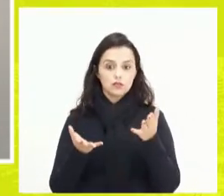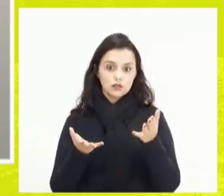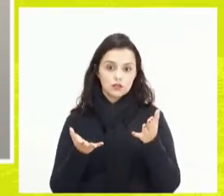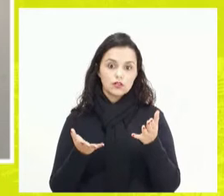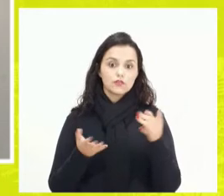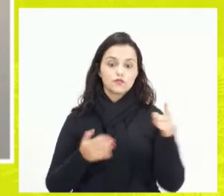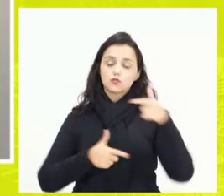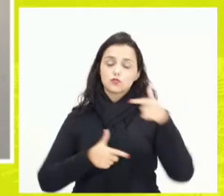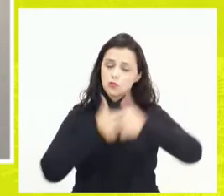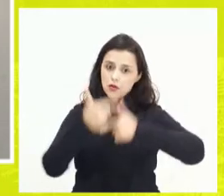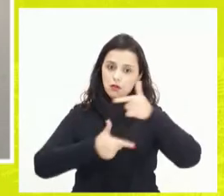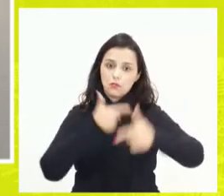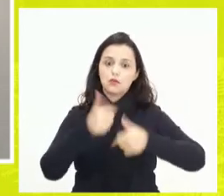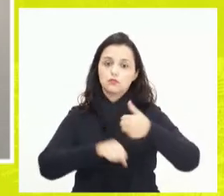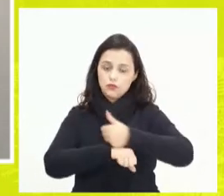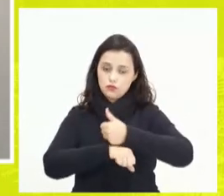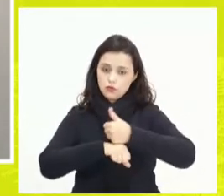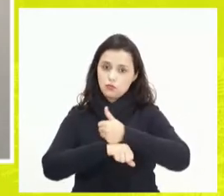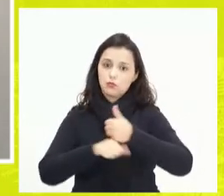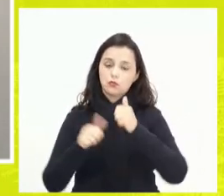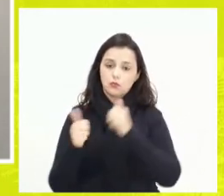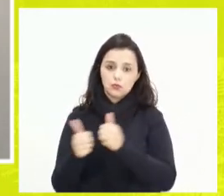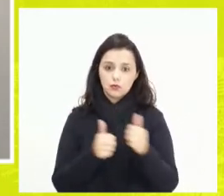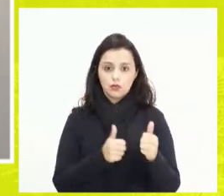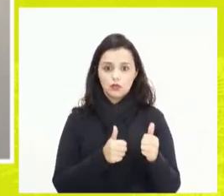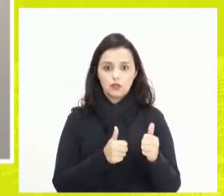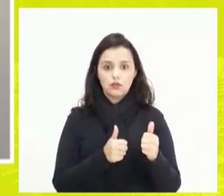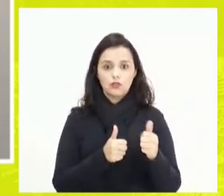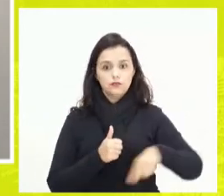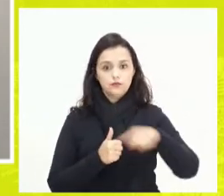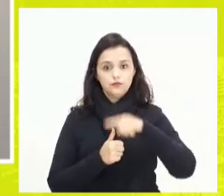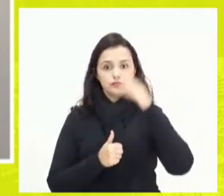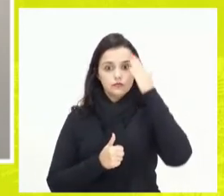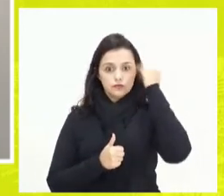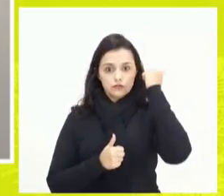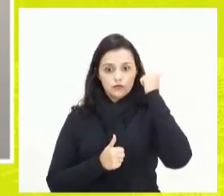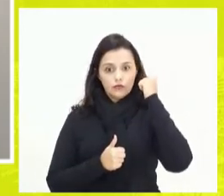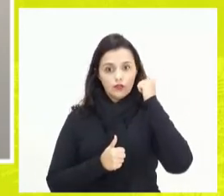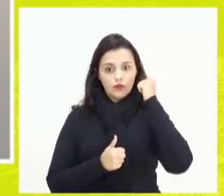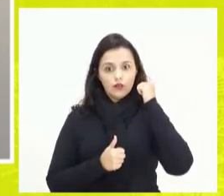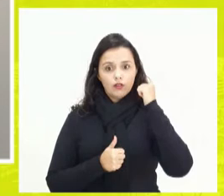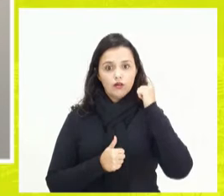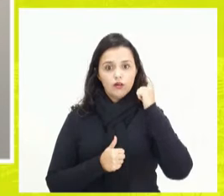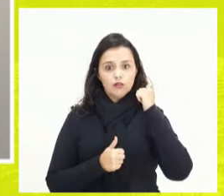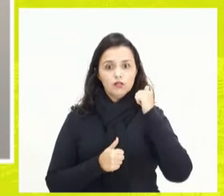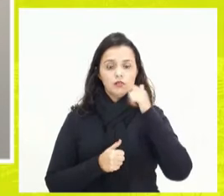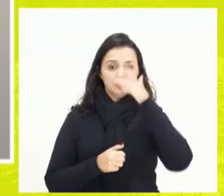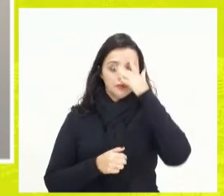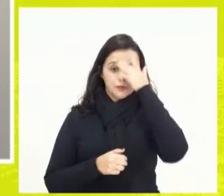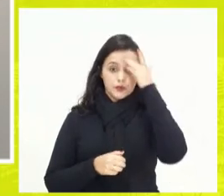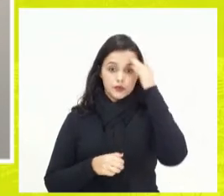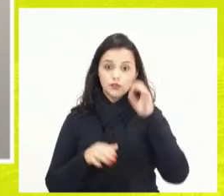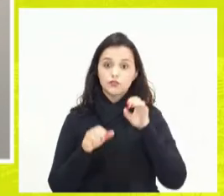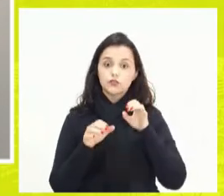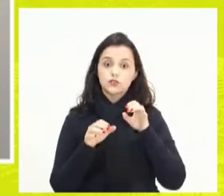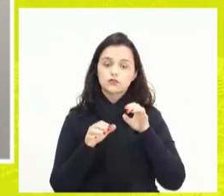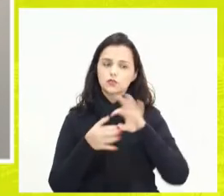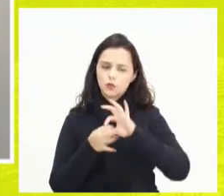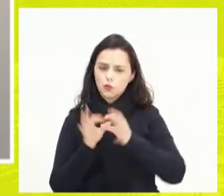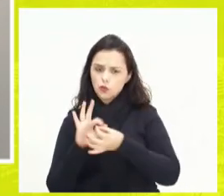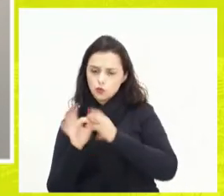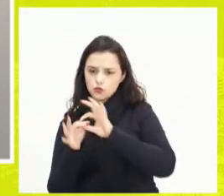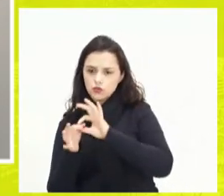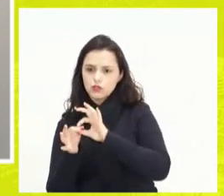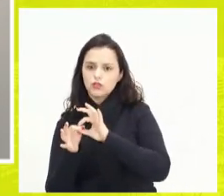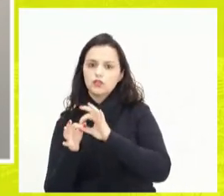see you cannot let people see your opinions because you they're going to judge you it's an idealistic thing people are formed by